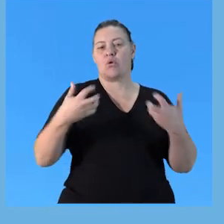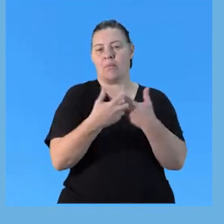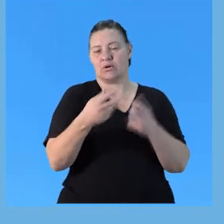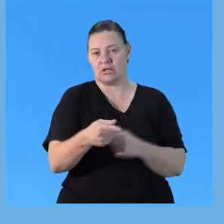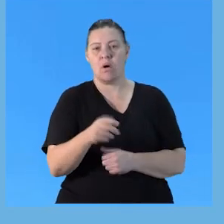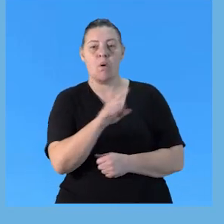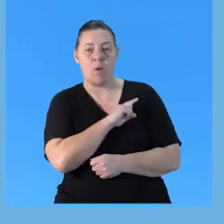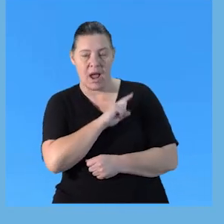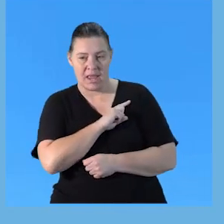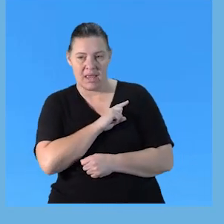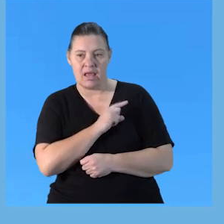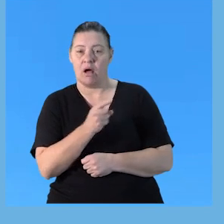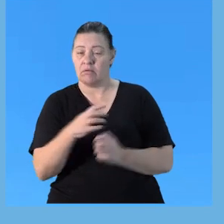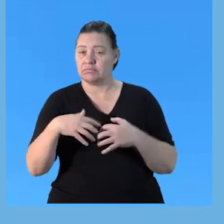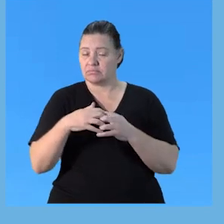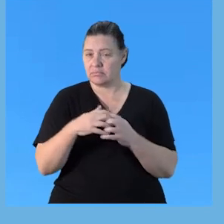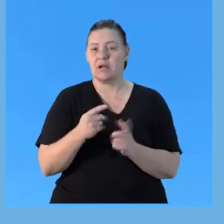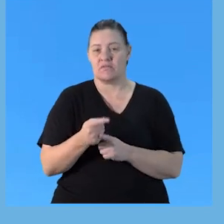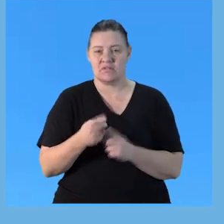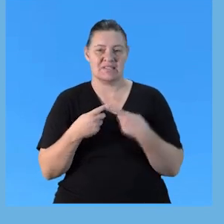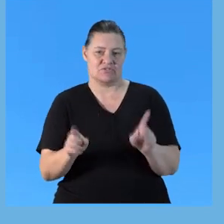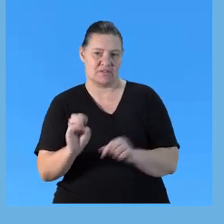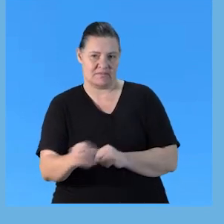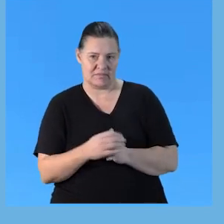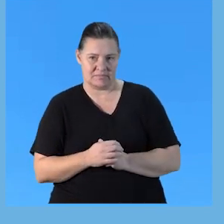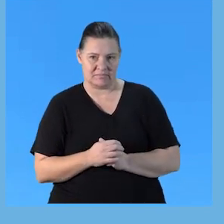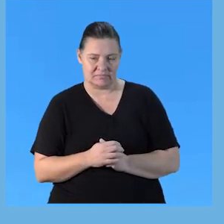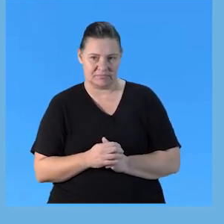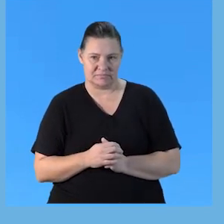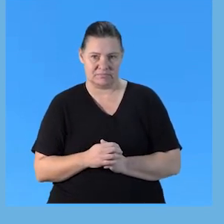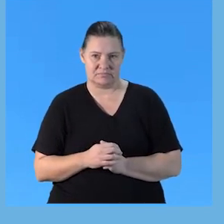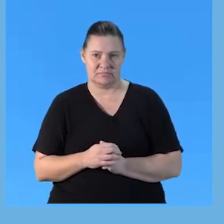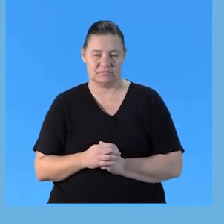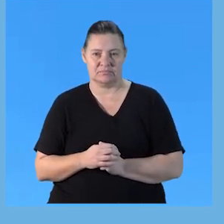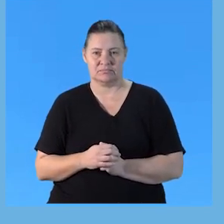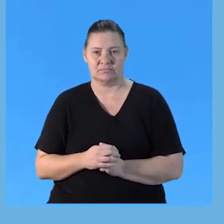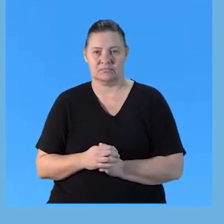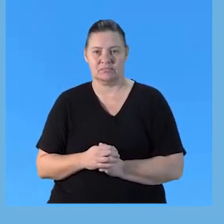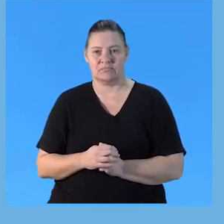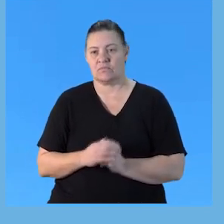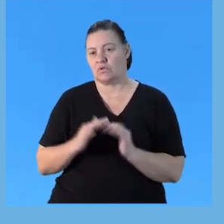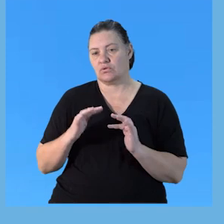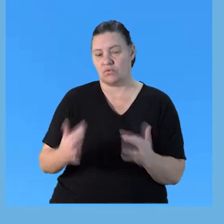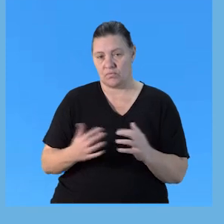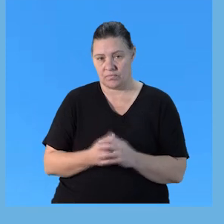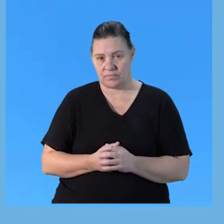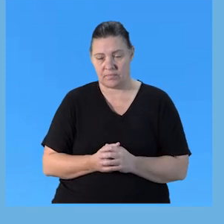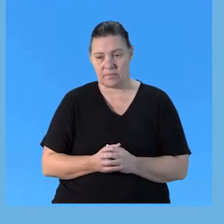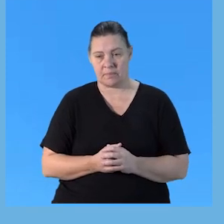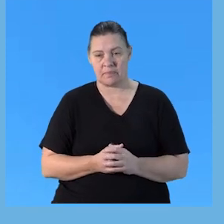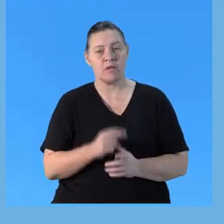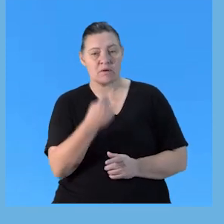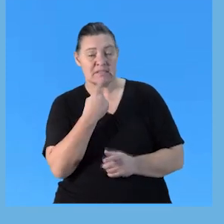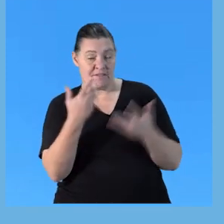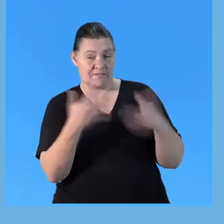to supply energy into the circuit. Remember, battery supplies energy in a form of potential energy to the electrons. Now,